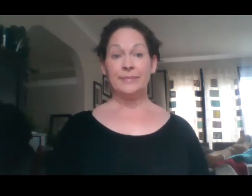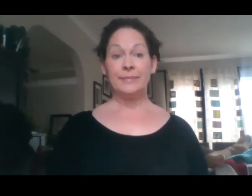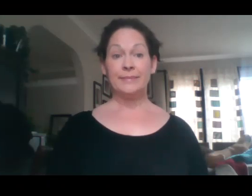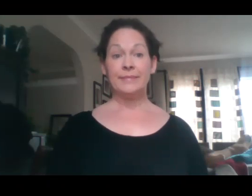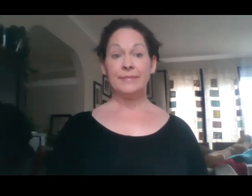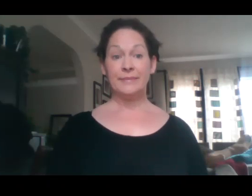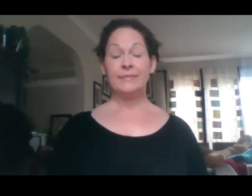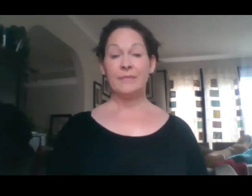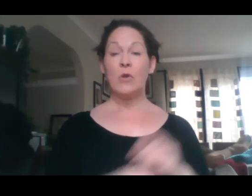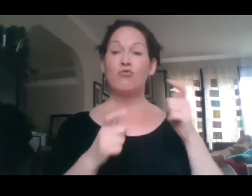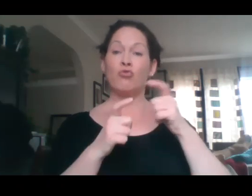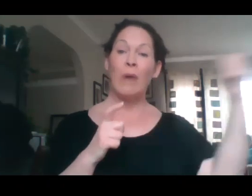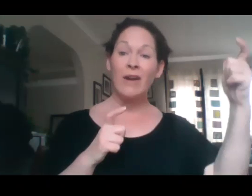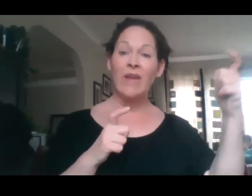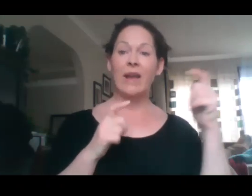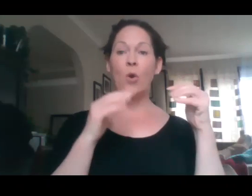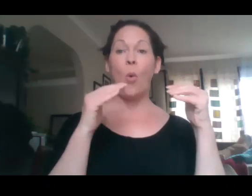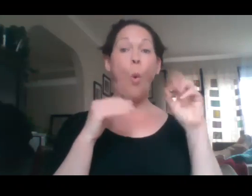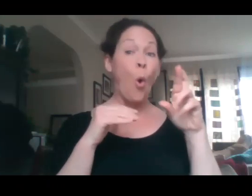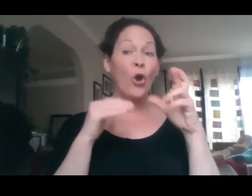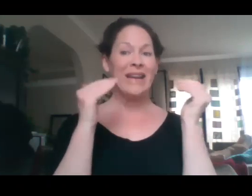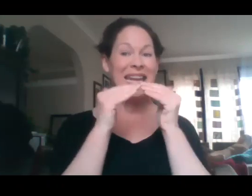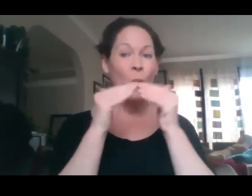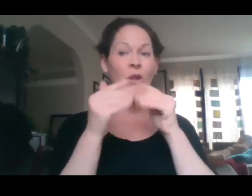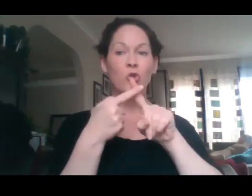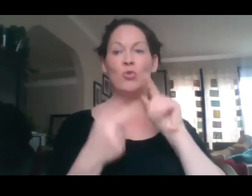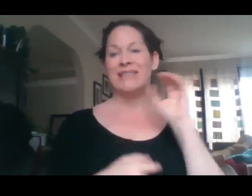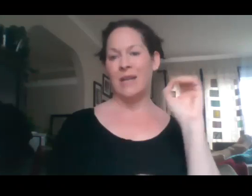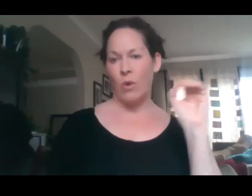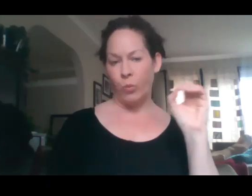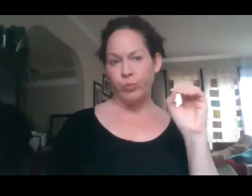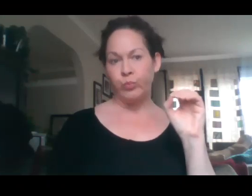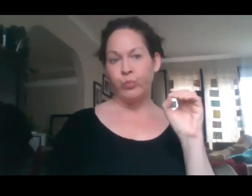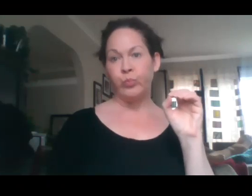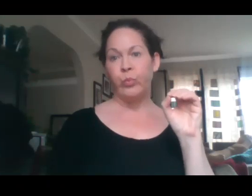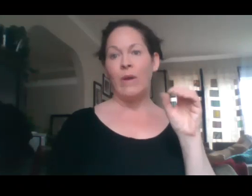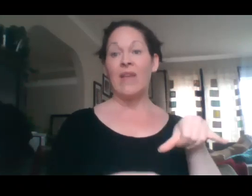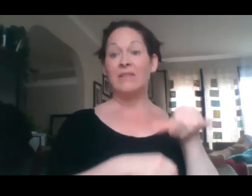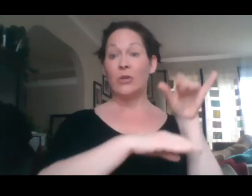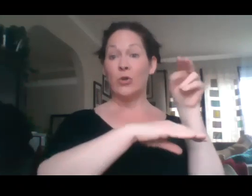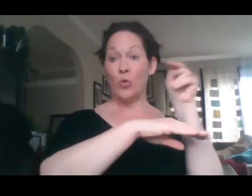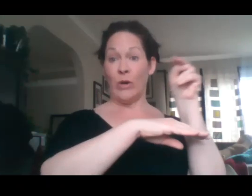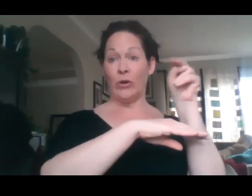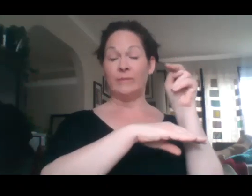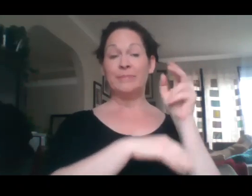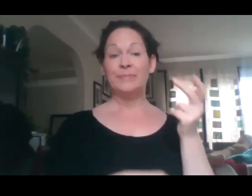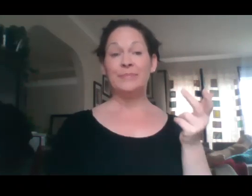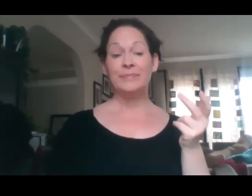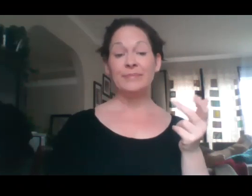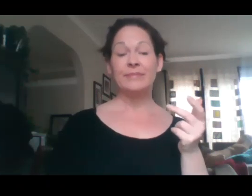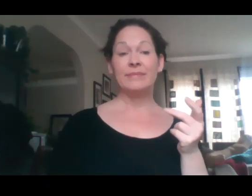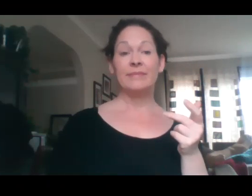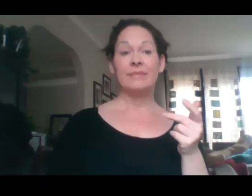is always greater than or equal to 0. So the upstairs is telling me if I'm squaring it,